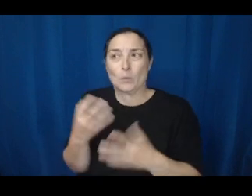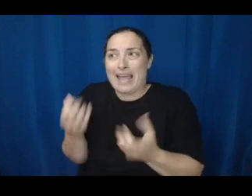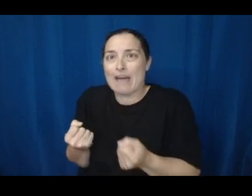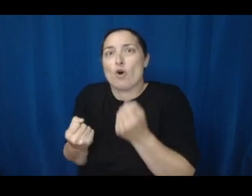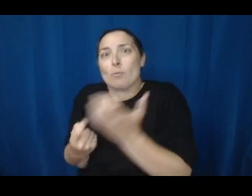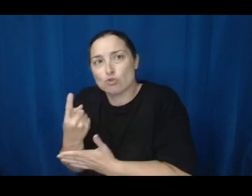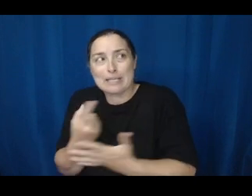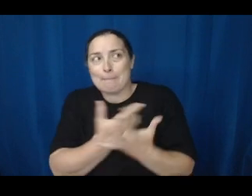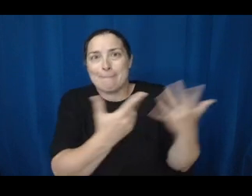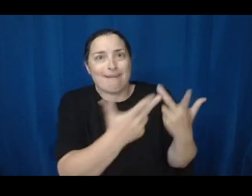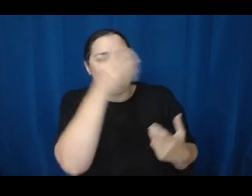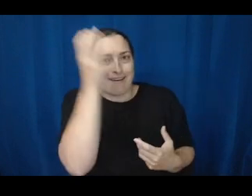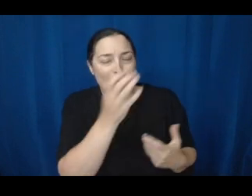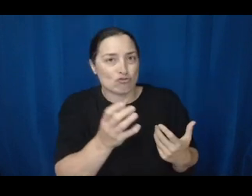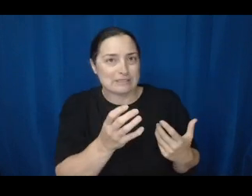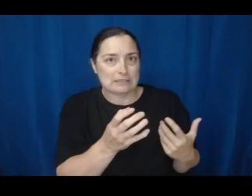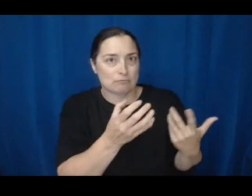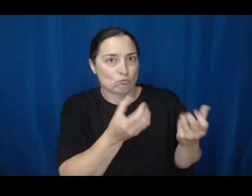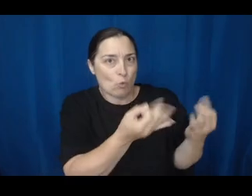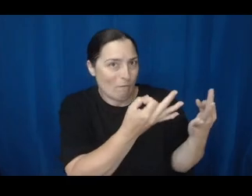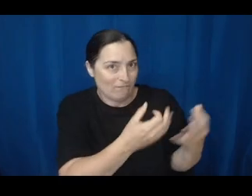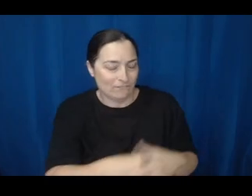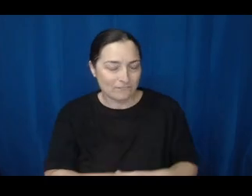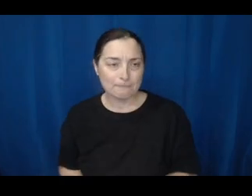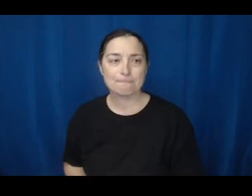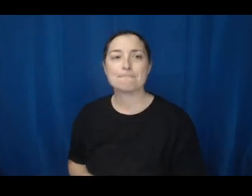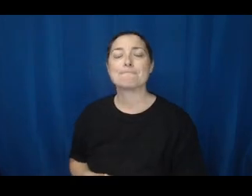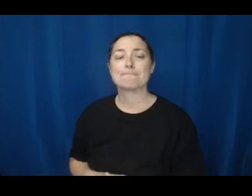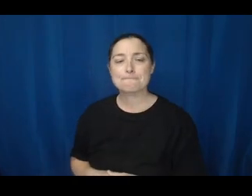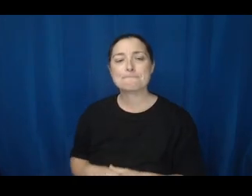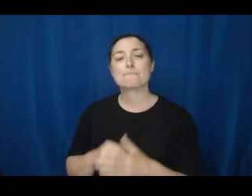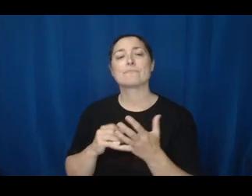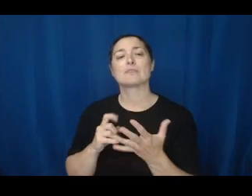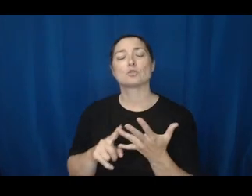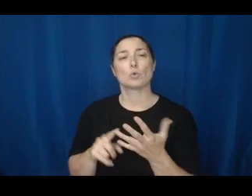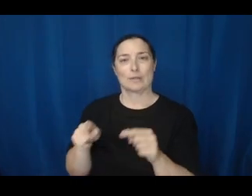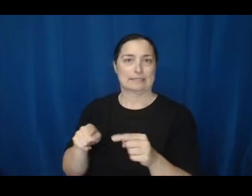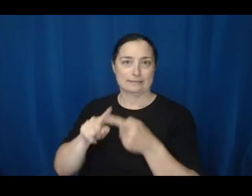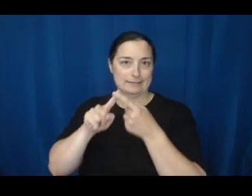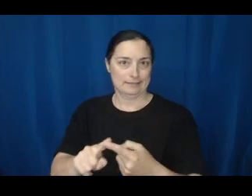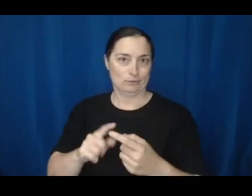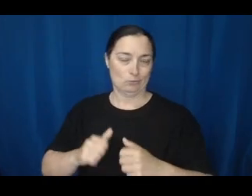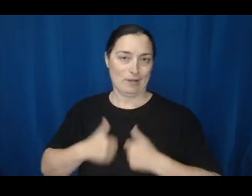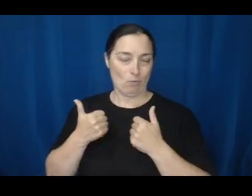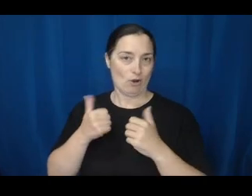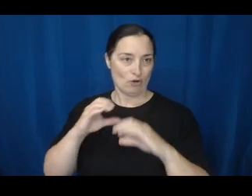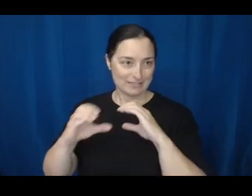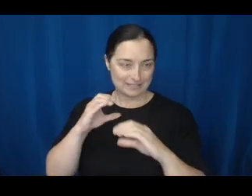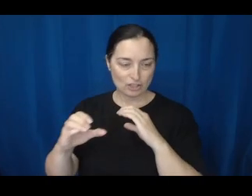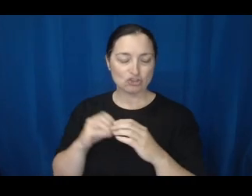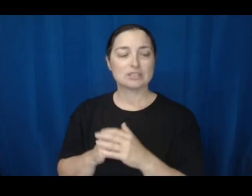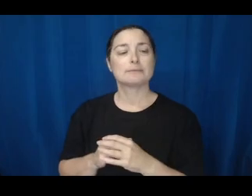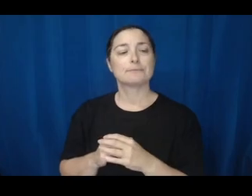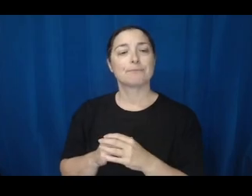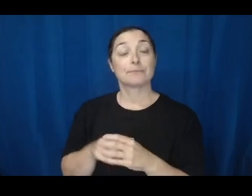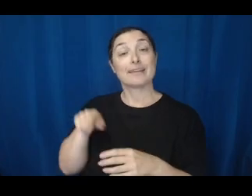So here's my conclusion, and this takes us to the rest of the conversation with Elmi and Otto. This, by the way, this is the artwork of